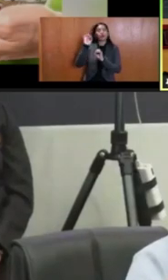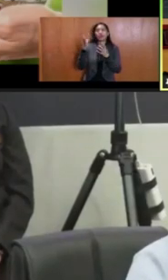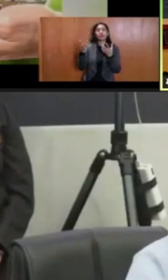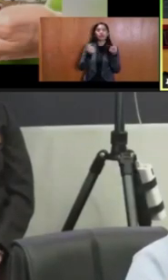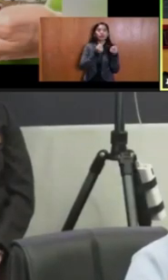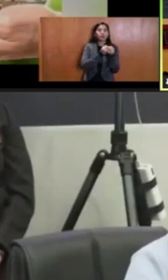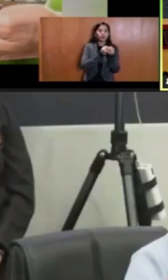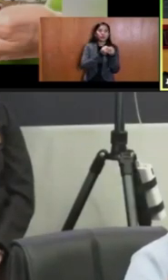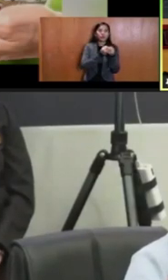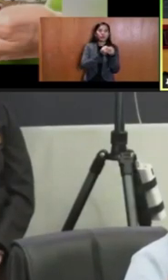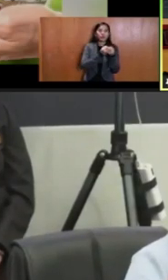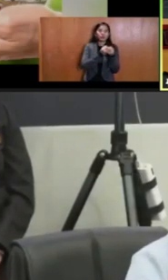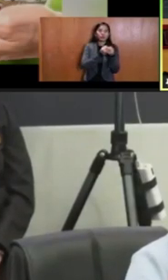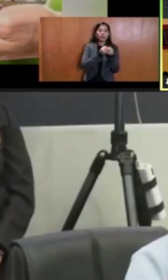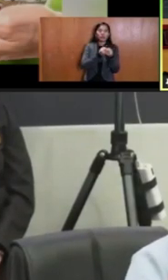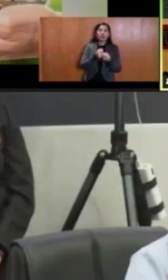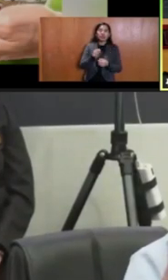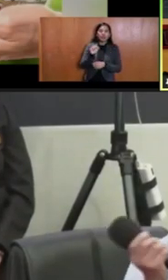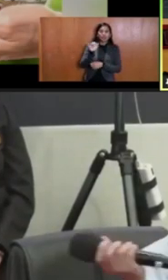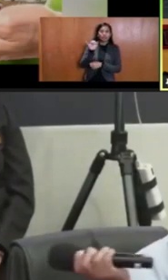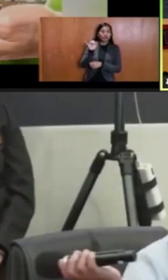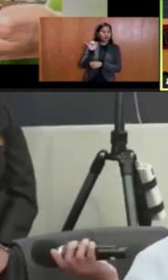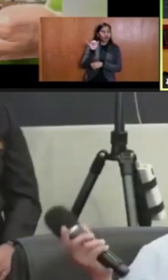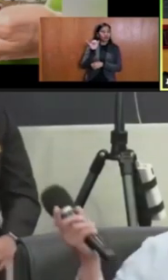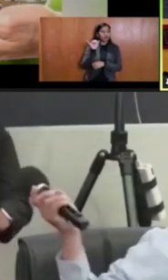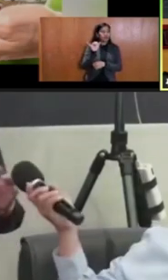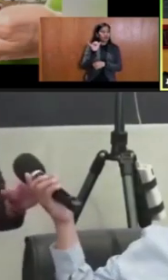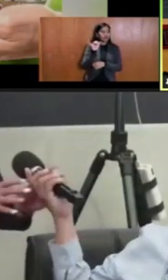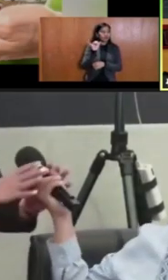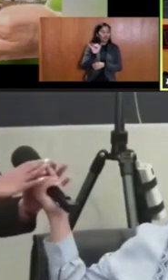result of APIRA. Thank you.